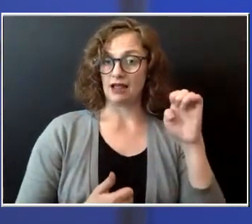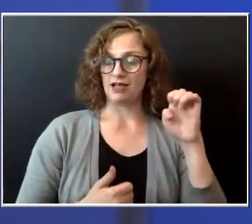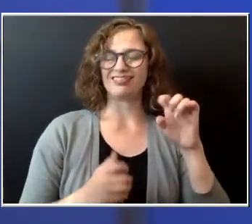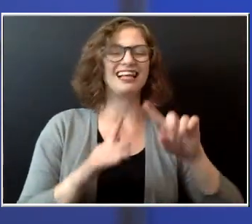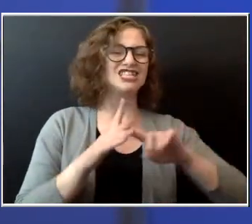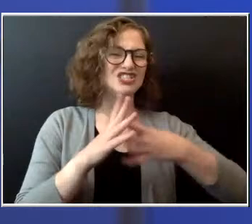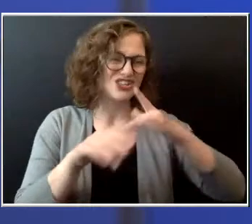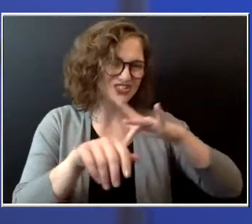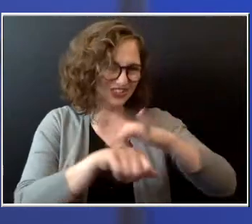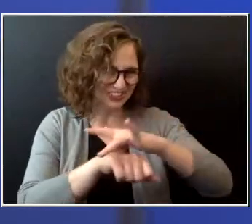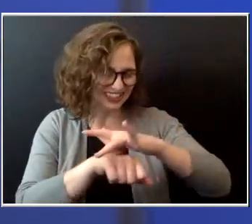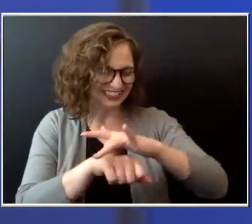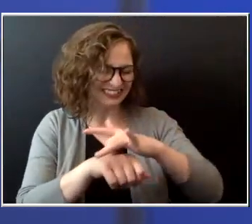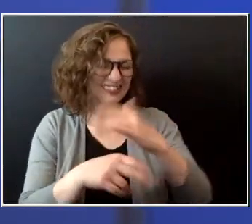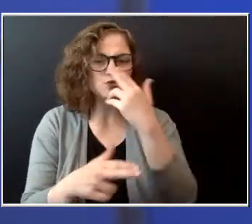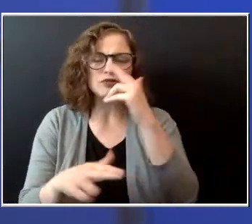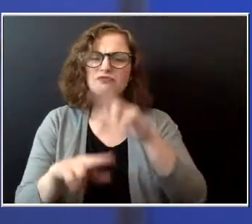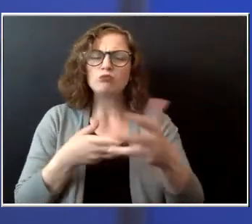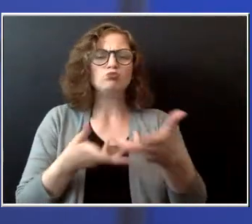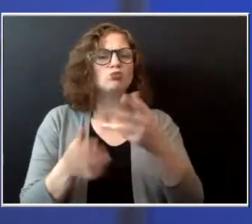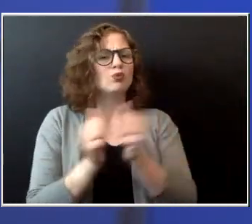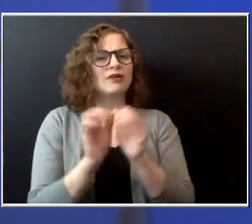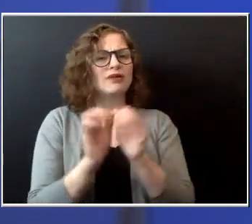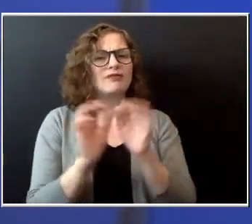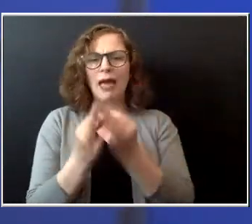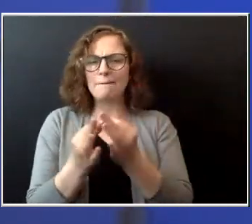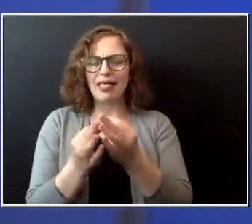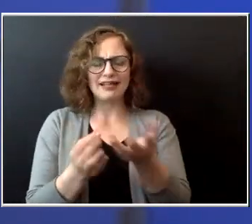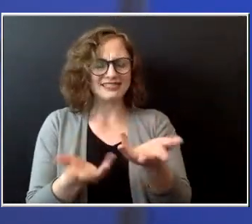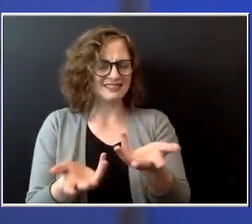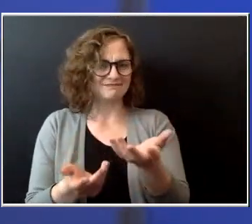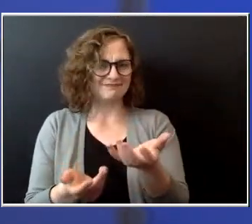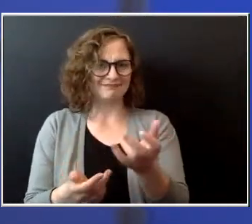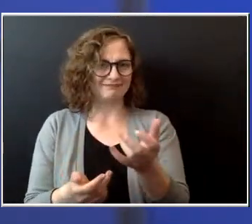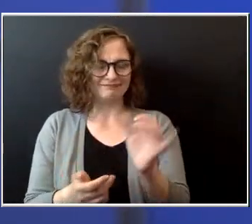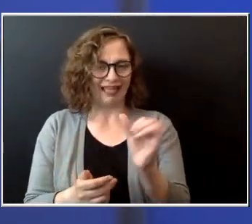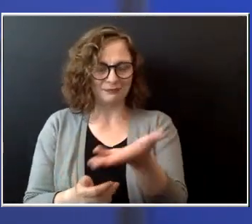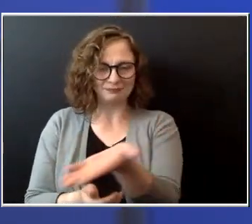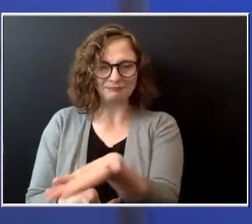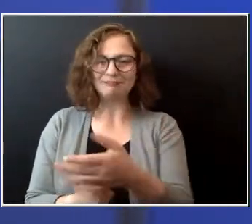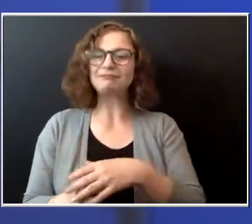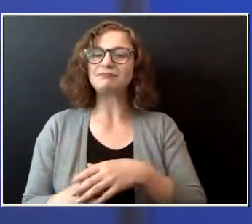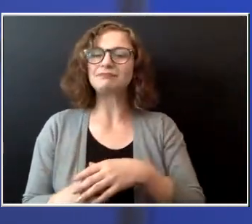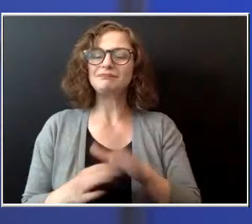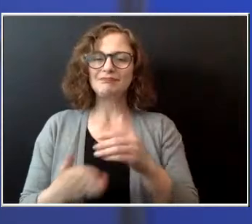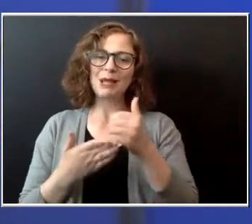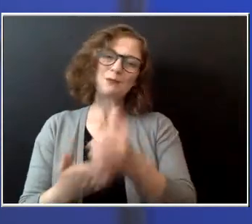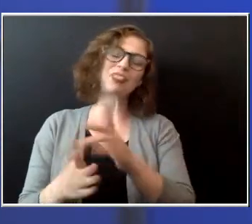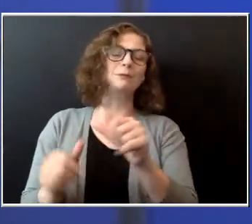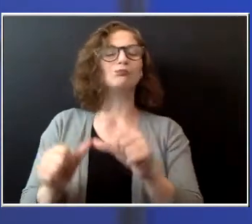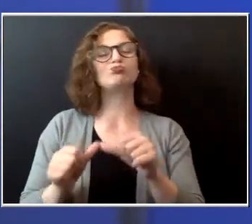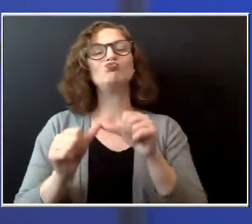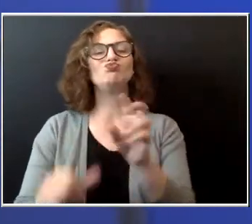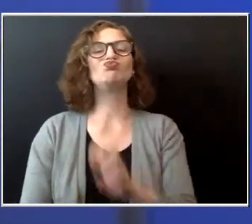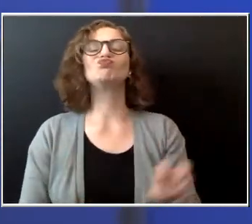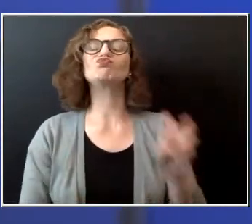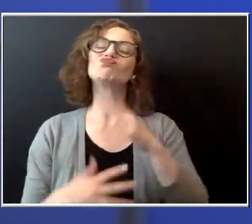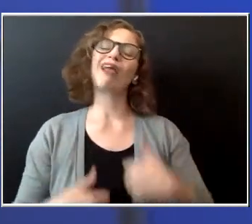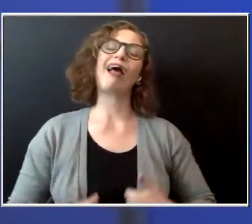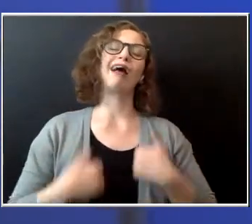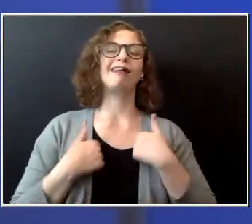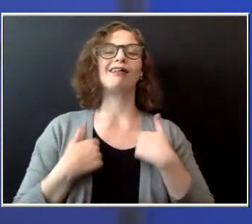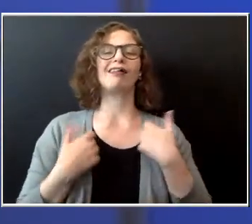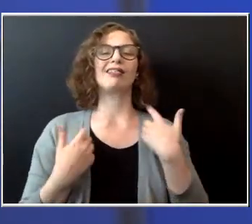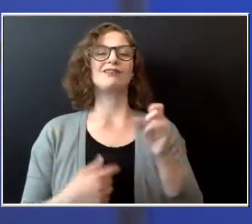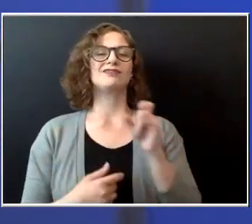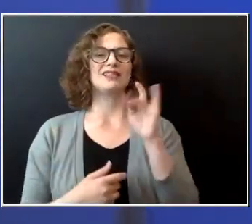and Wake and, help them to, continue their journey to live a healthy lifestyle. So I'm delighted to work with rural families.